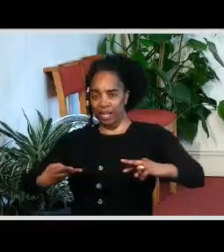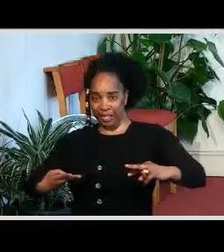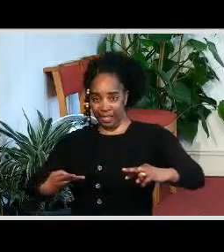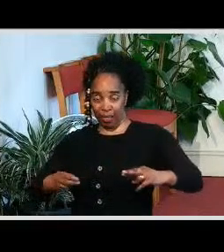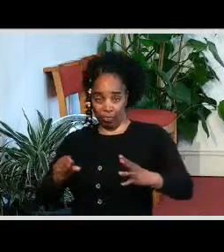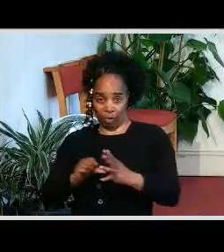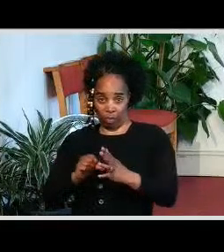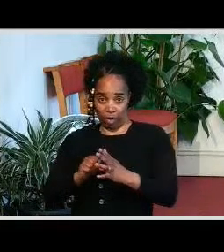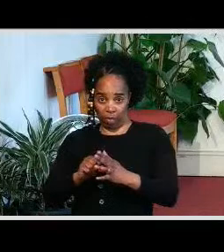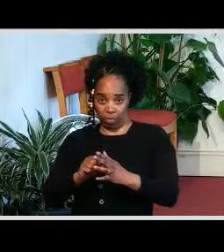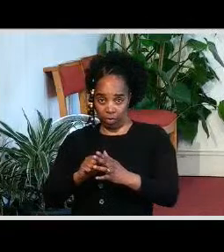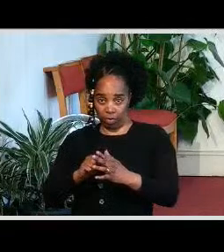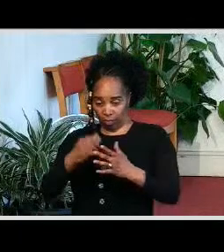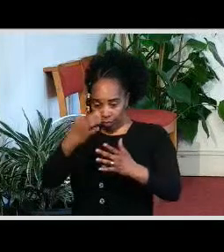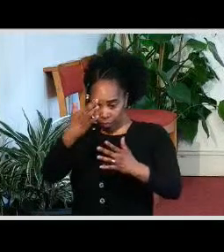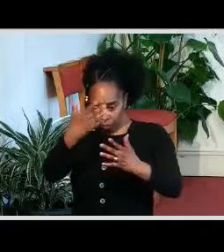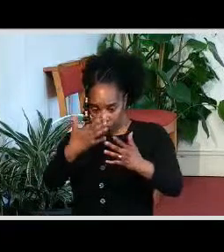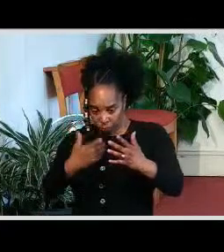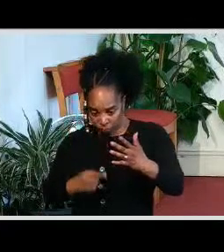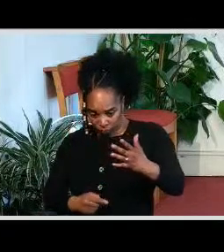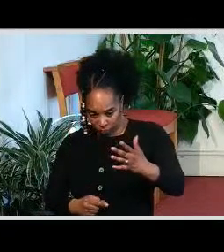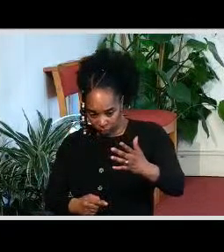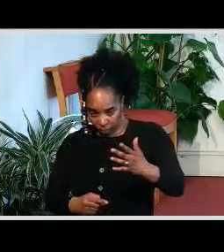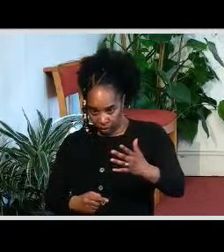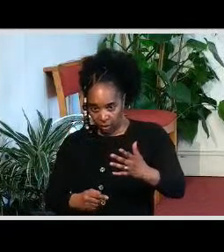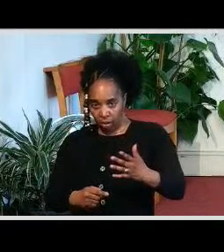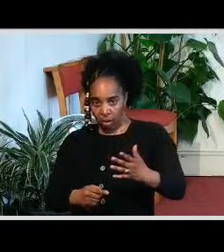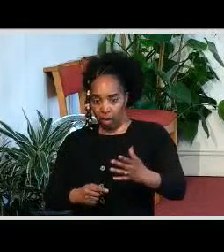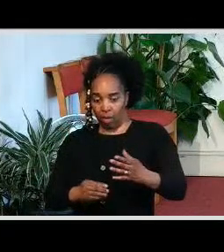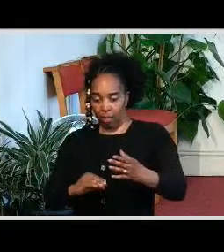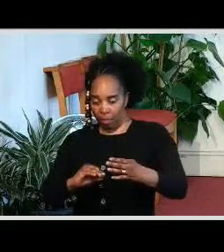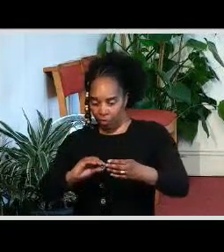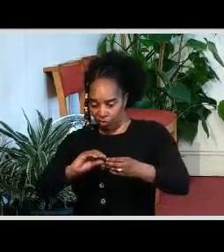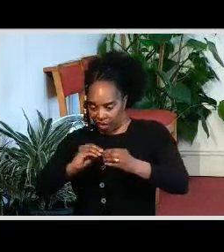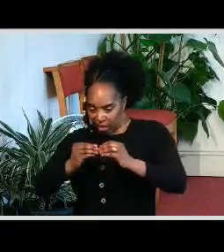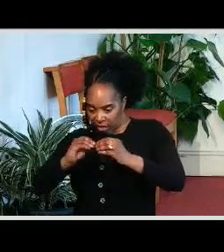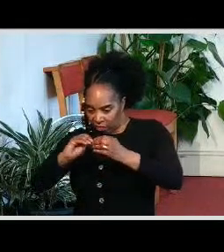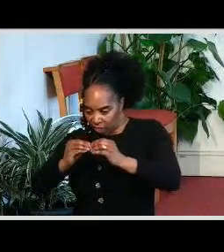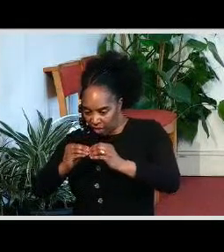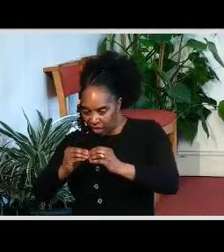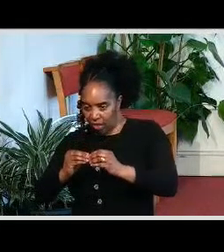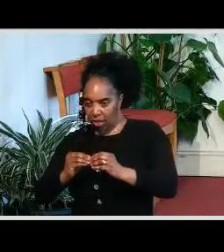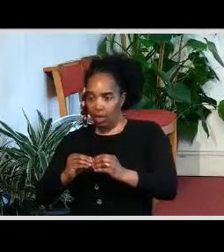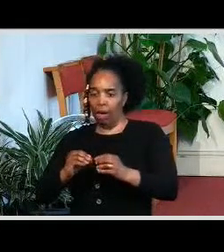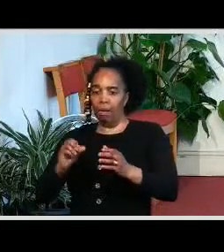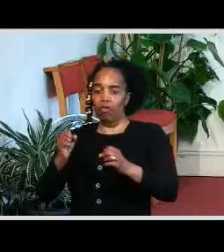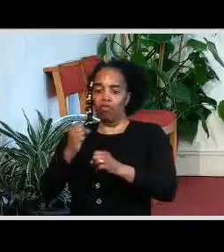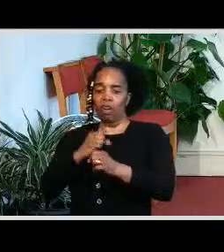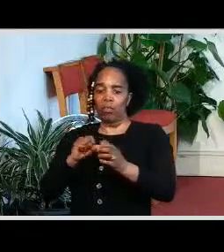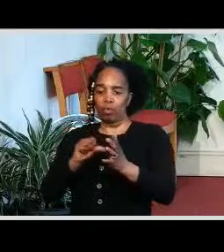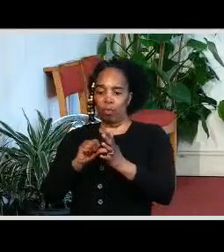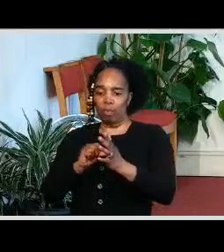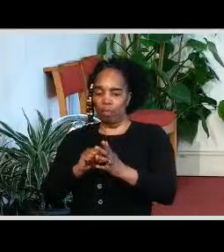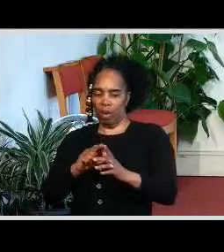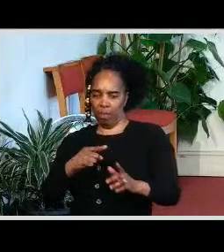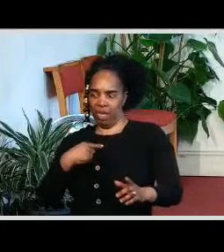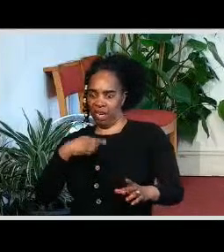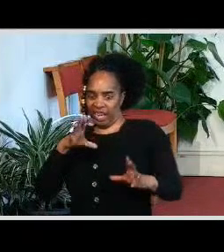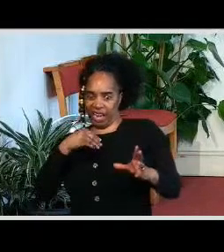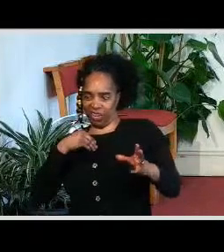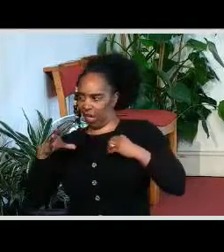which transmitted down the line, which can cause these issues. So they're not diseases that you can catch. You can't actually